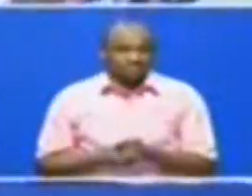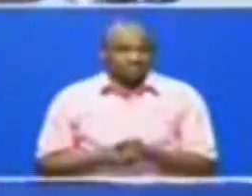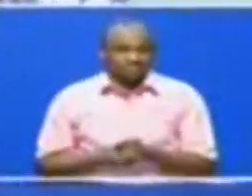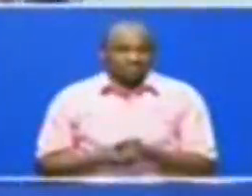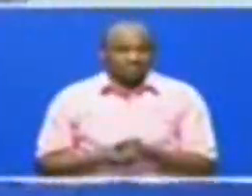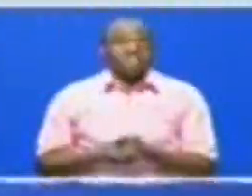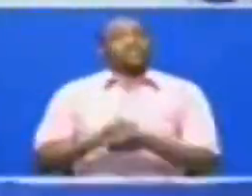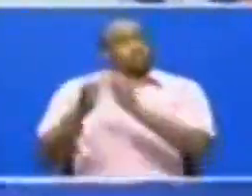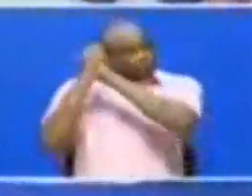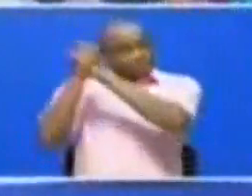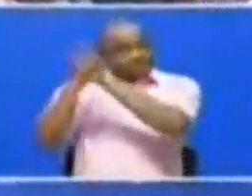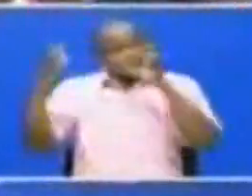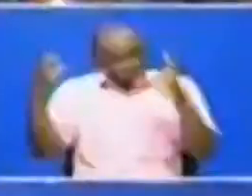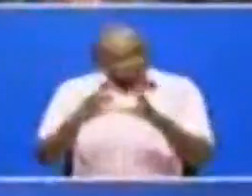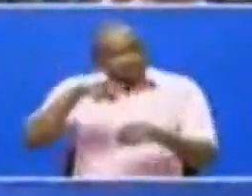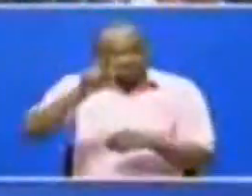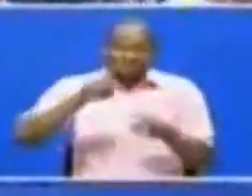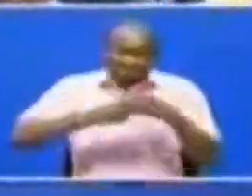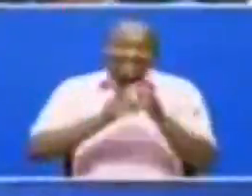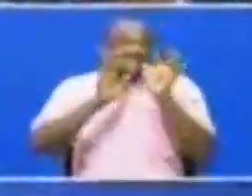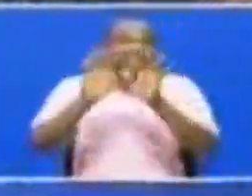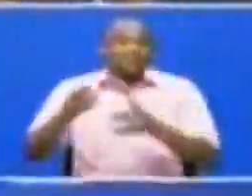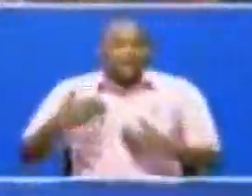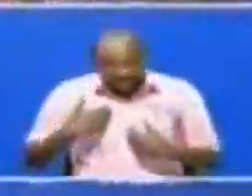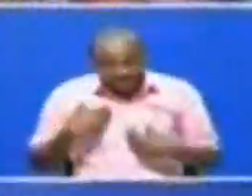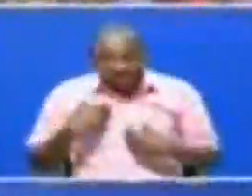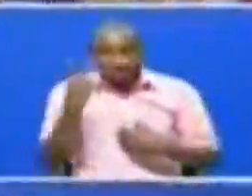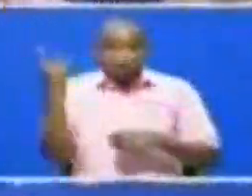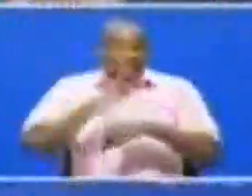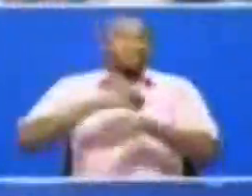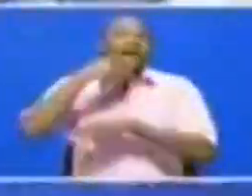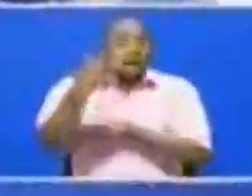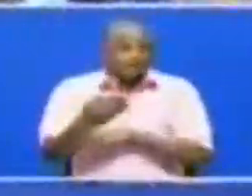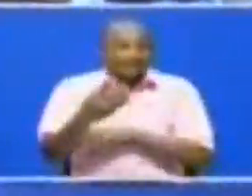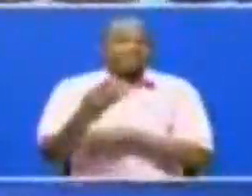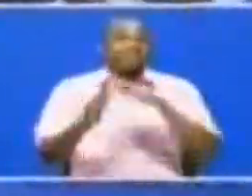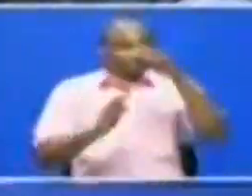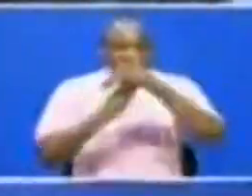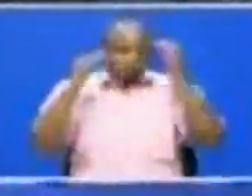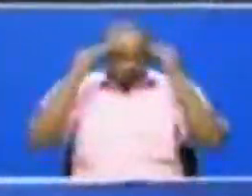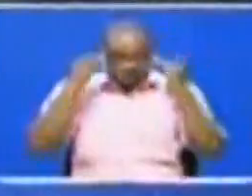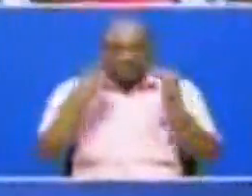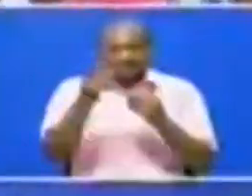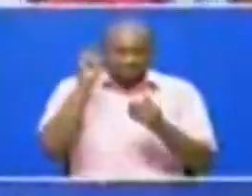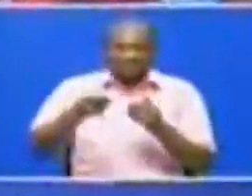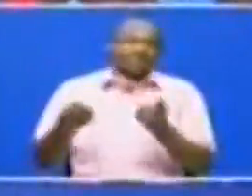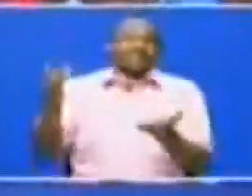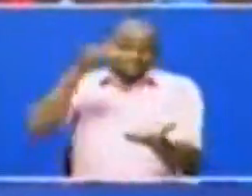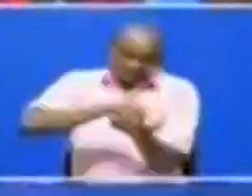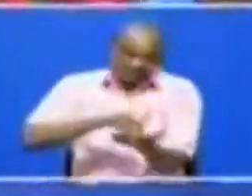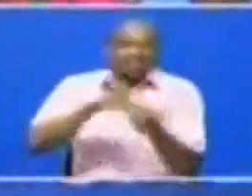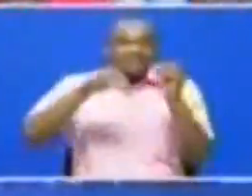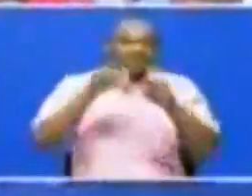With the Jubilee team already on the campaign trail, just 2 days after the Supreme Court ordered a rerun of the presidential